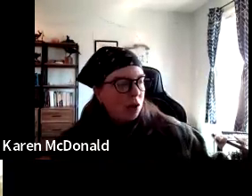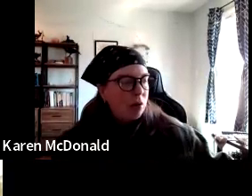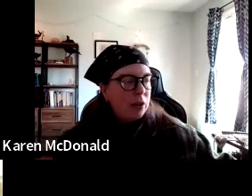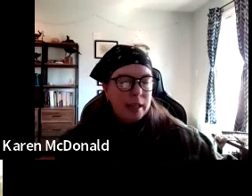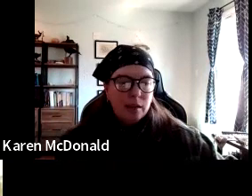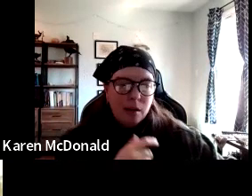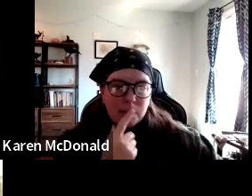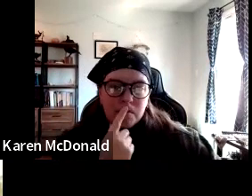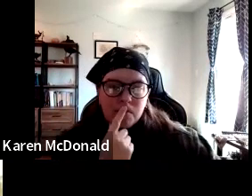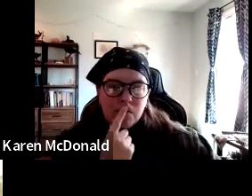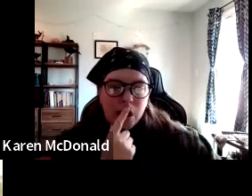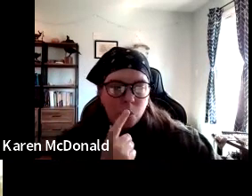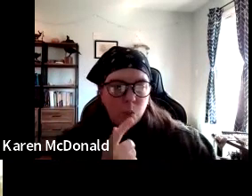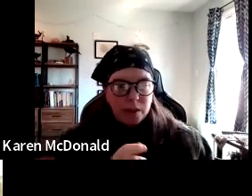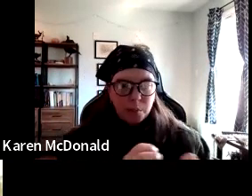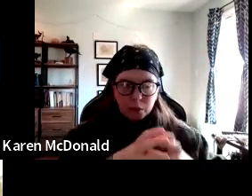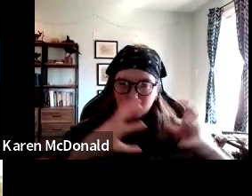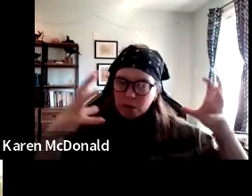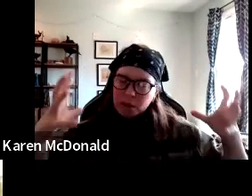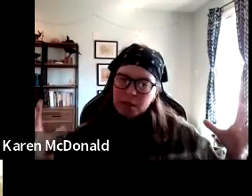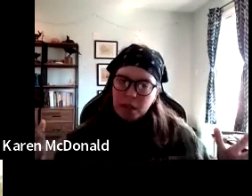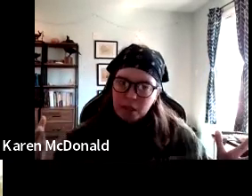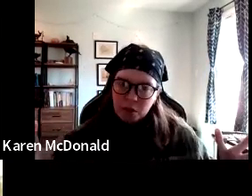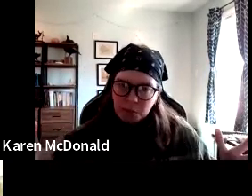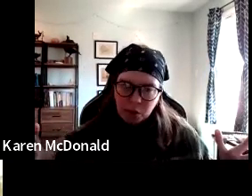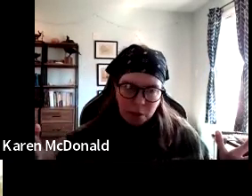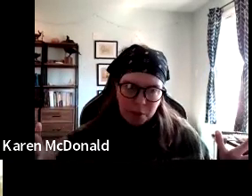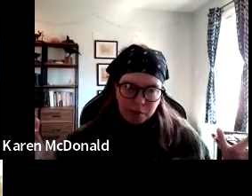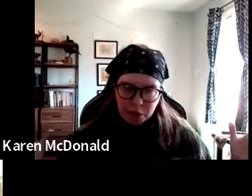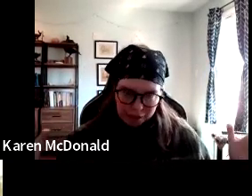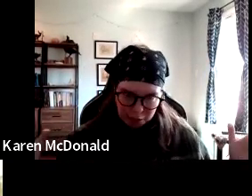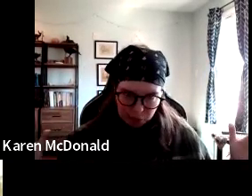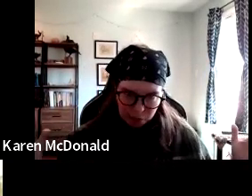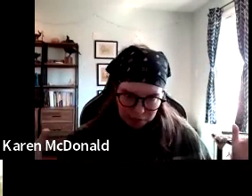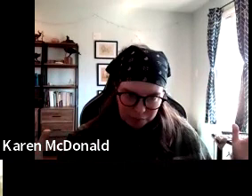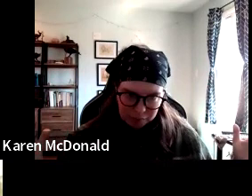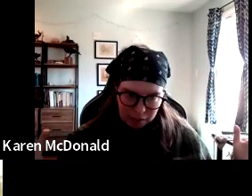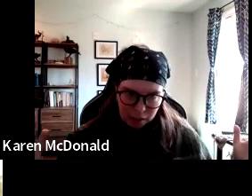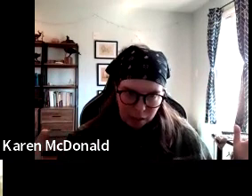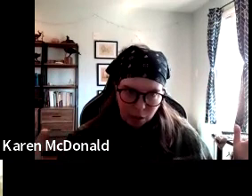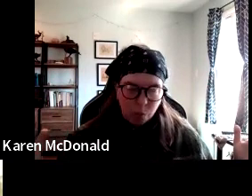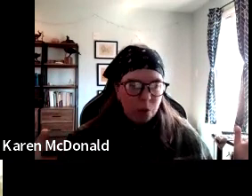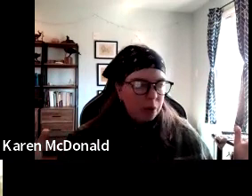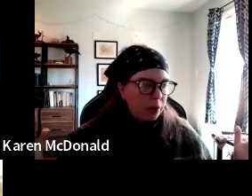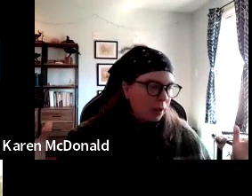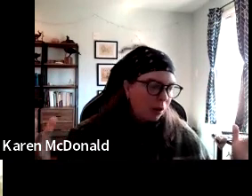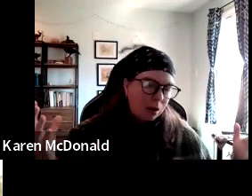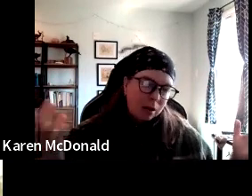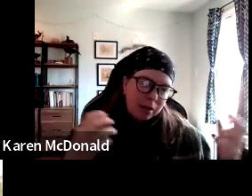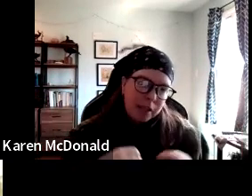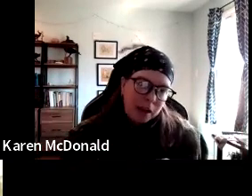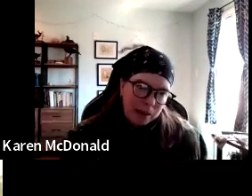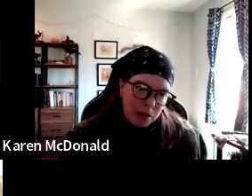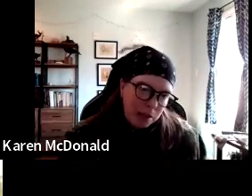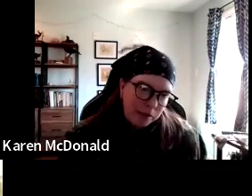sit all day long? Would the balloon continue to blow up and eventually explode? Would